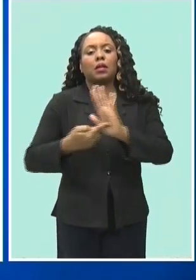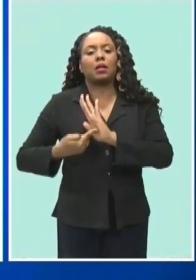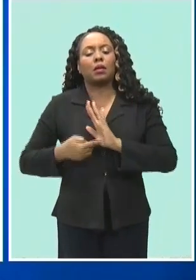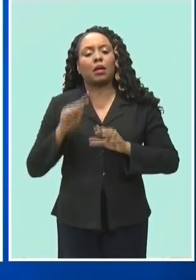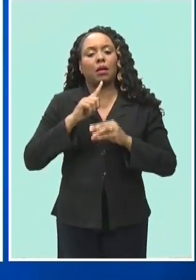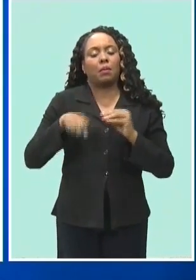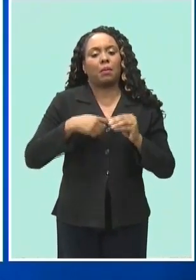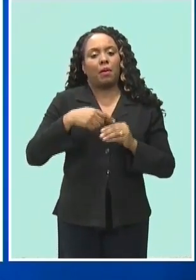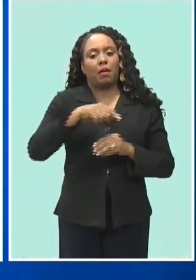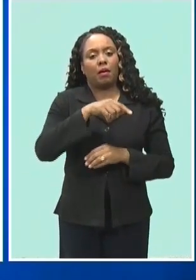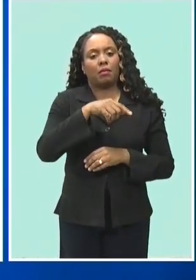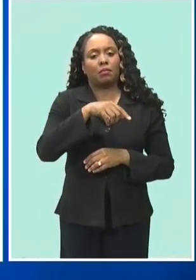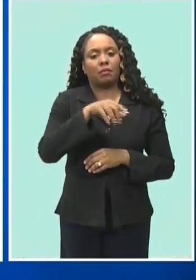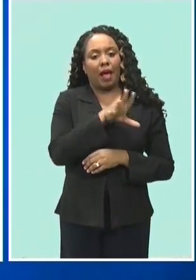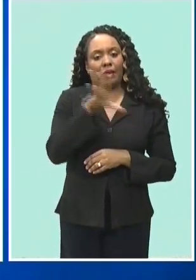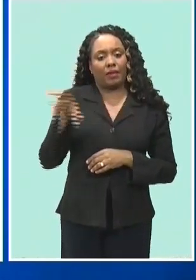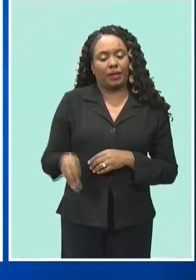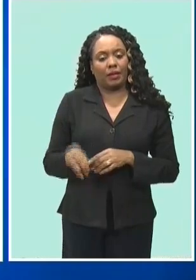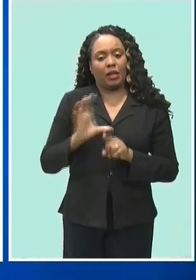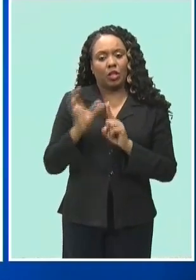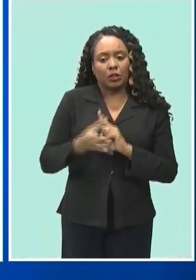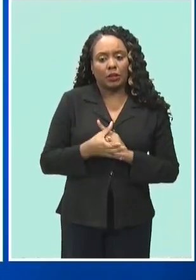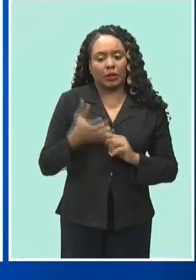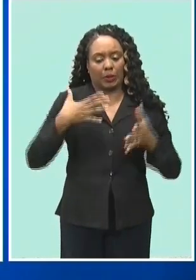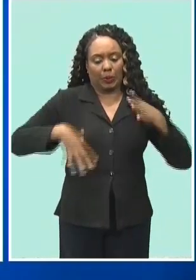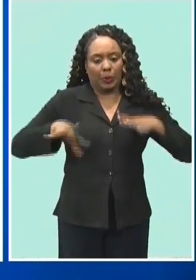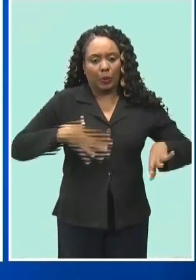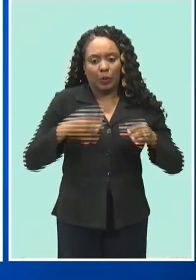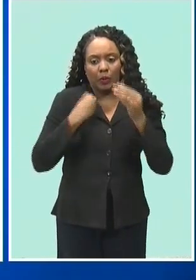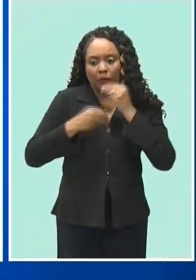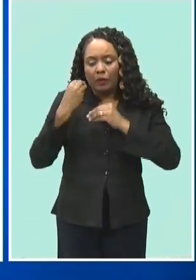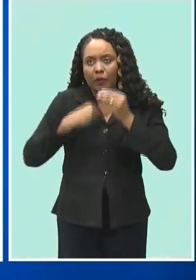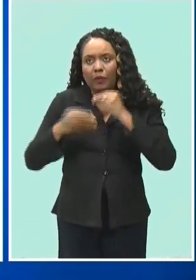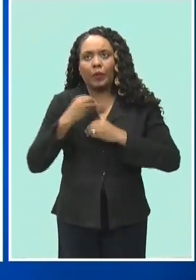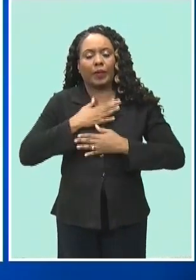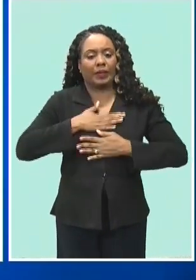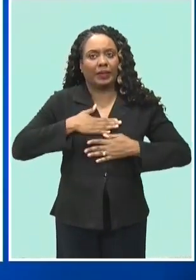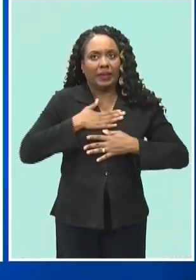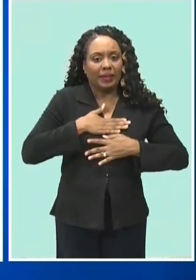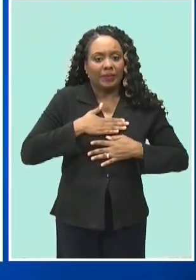African culture, from the traditional wear, sculptures, food, and entertainment.